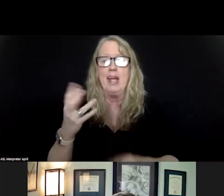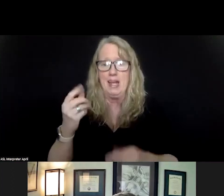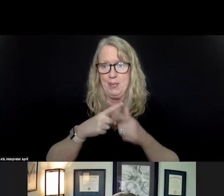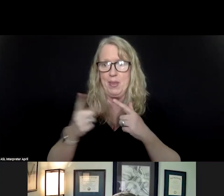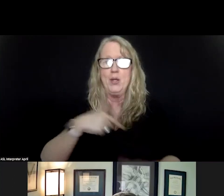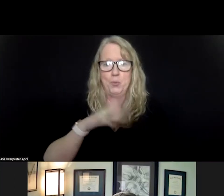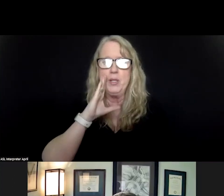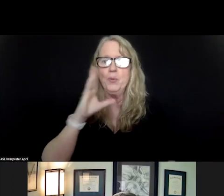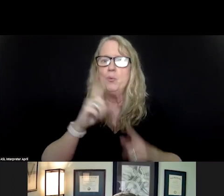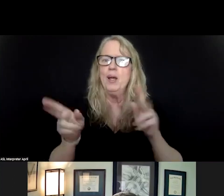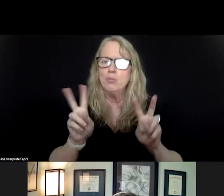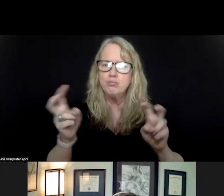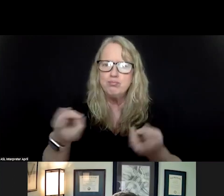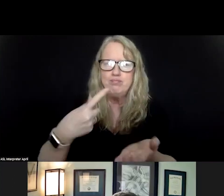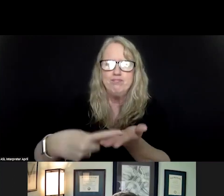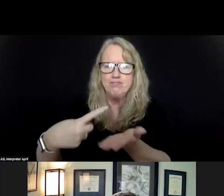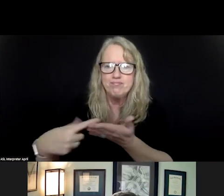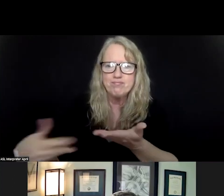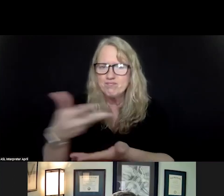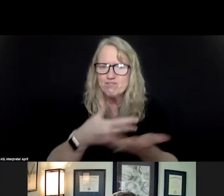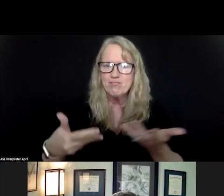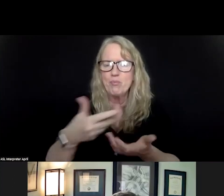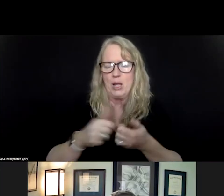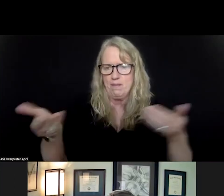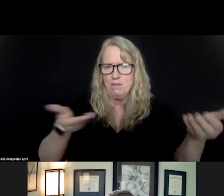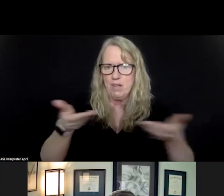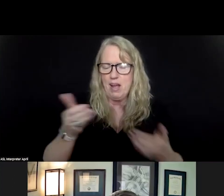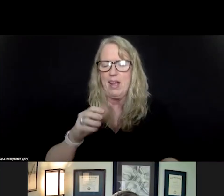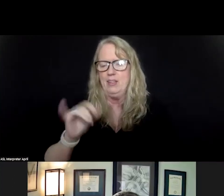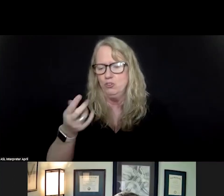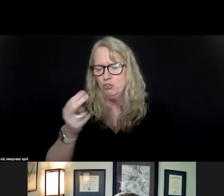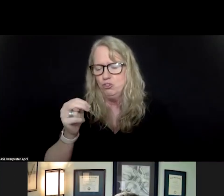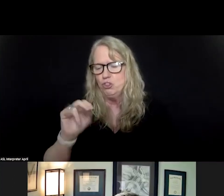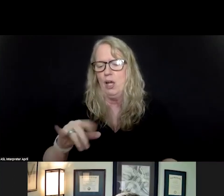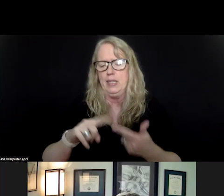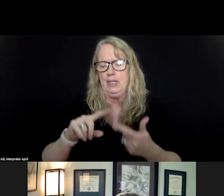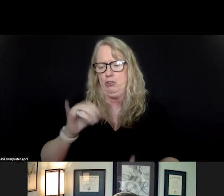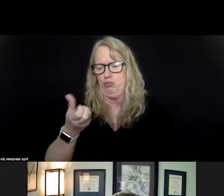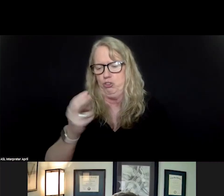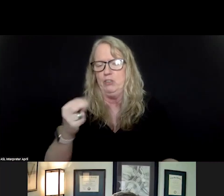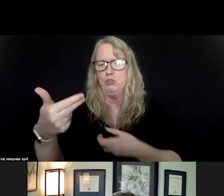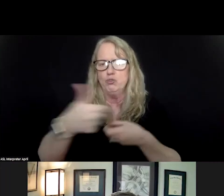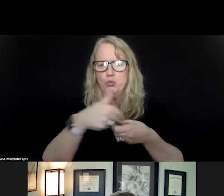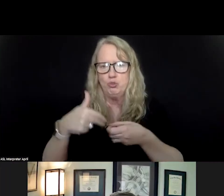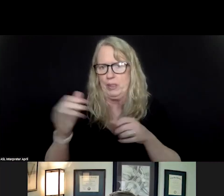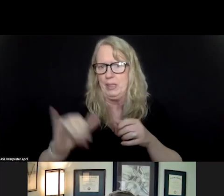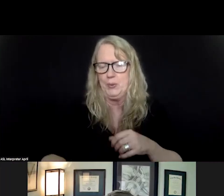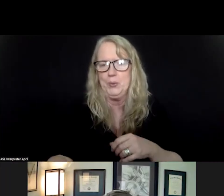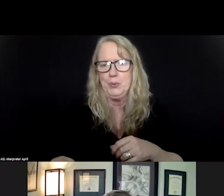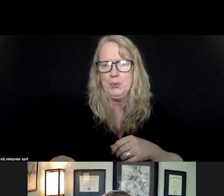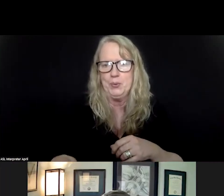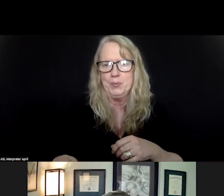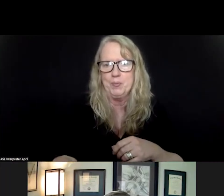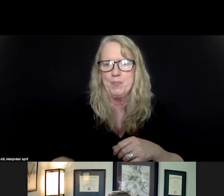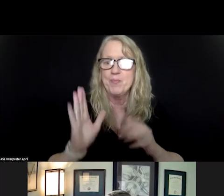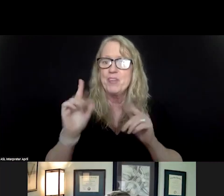our roundtable and invite Jason and Johnny Gasper to jump in at that point as well again. So with